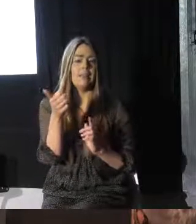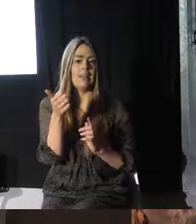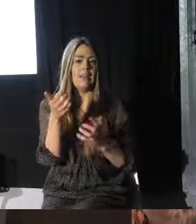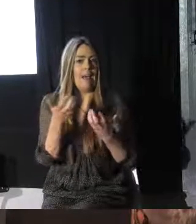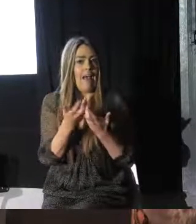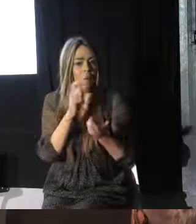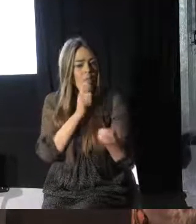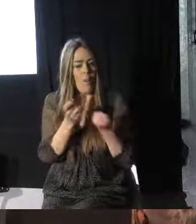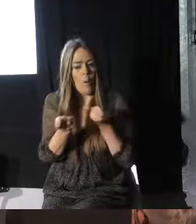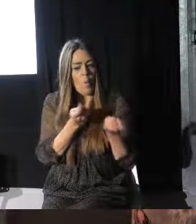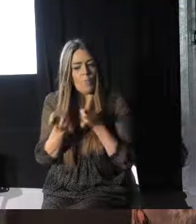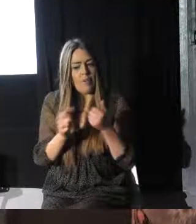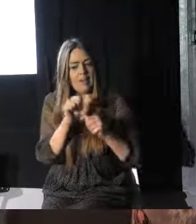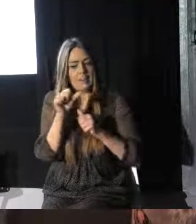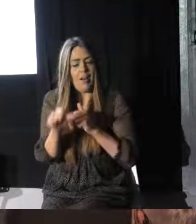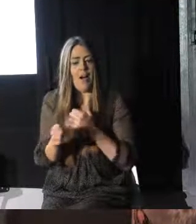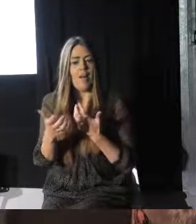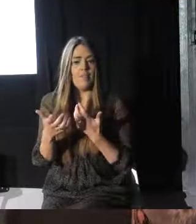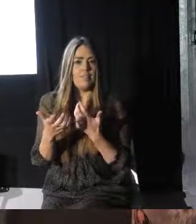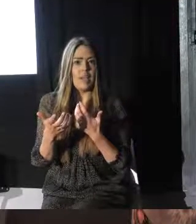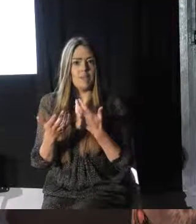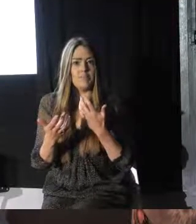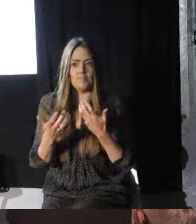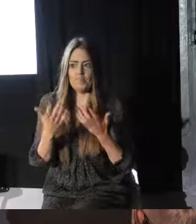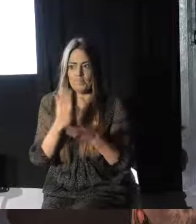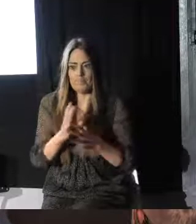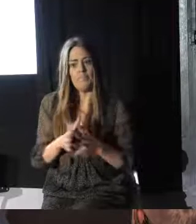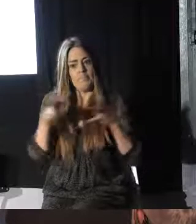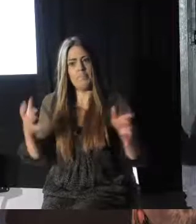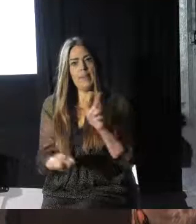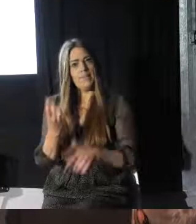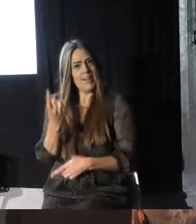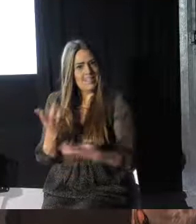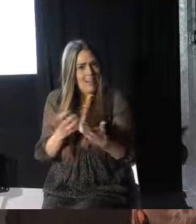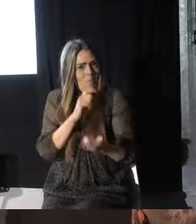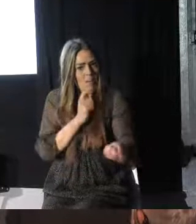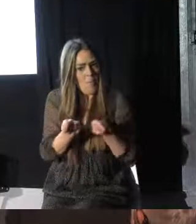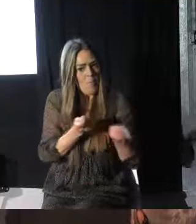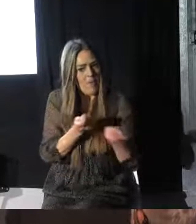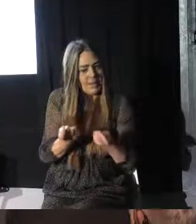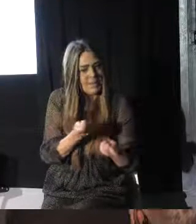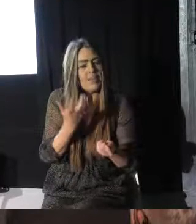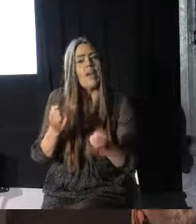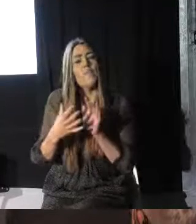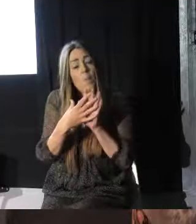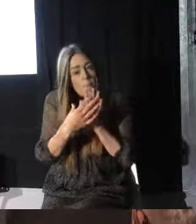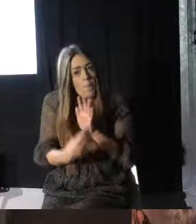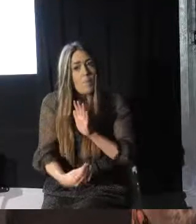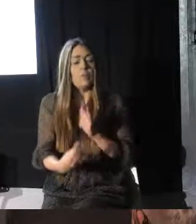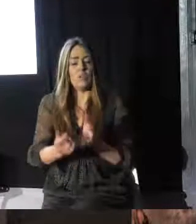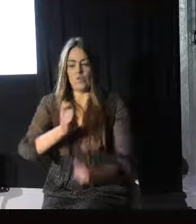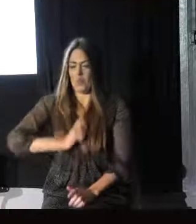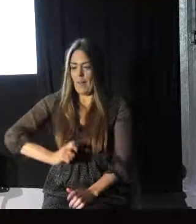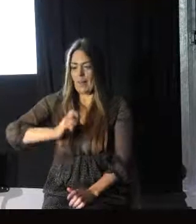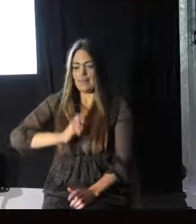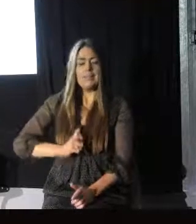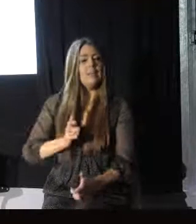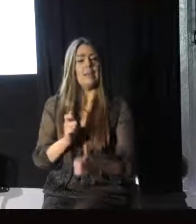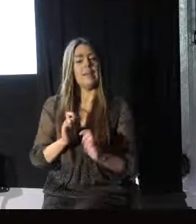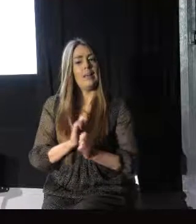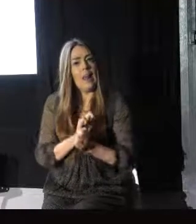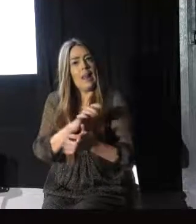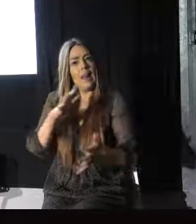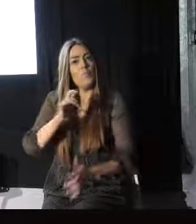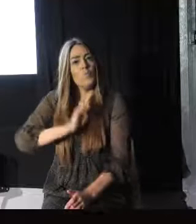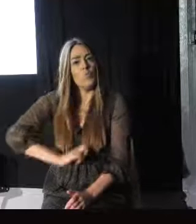to operate after those momentous events? Well, actually, there's a model of the human, a model of humanity, liberal